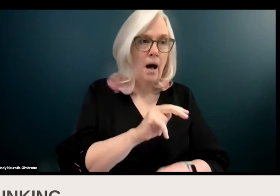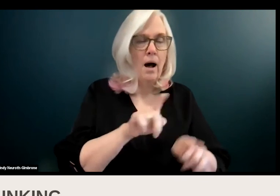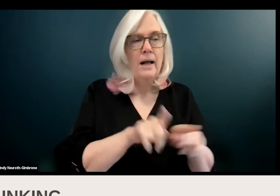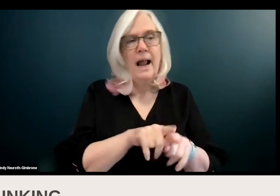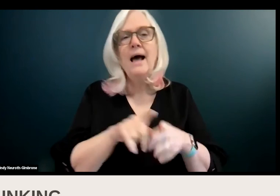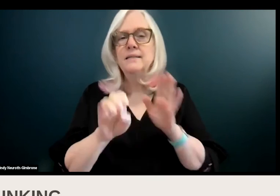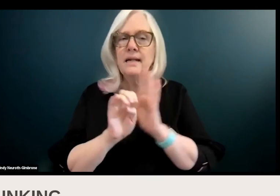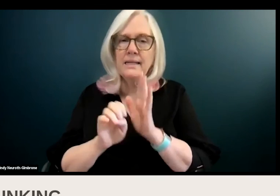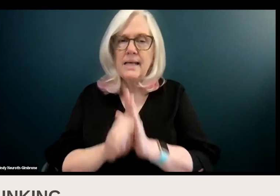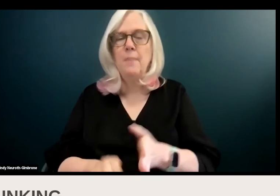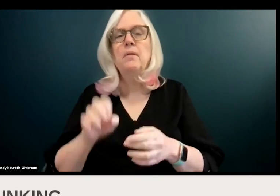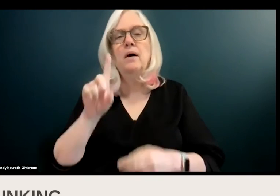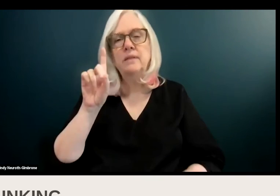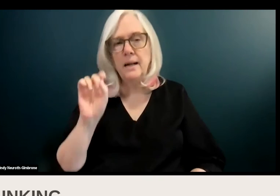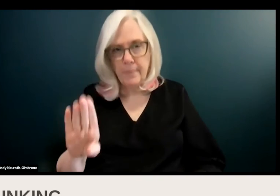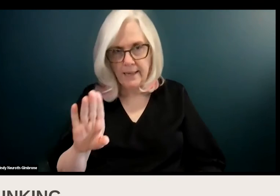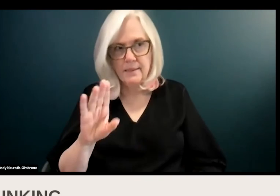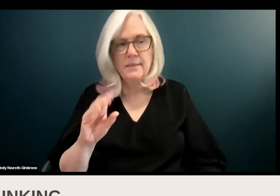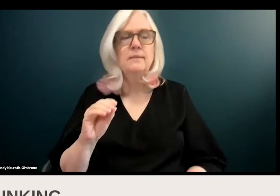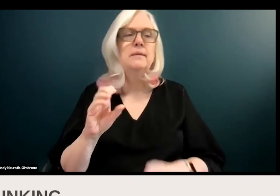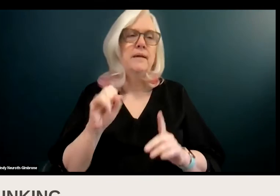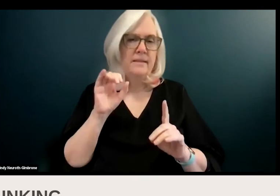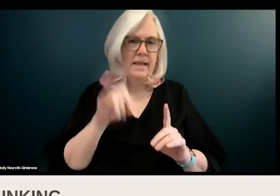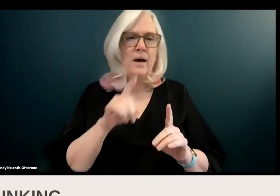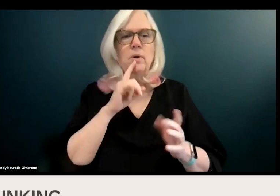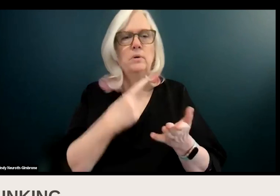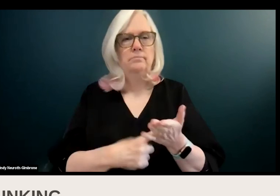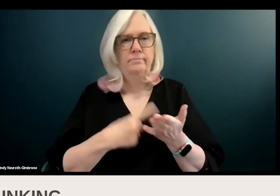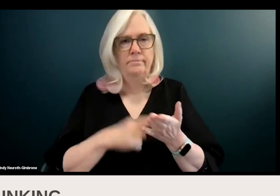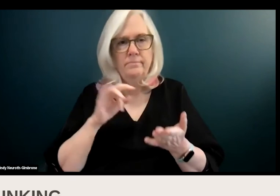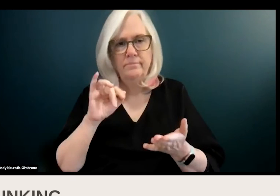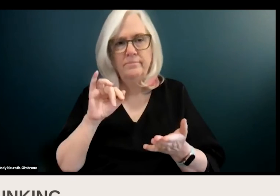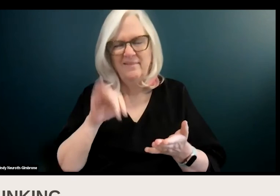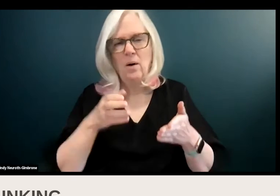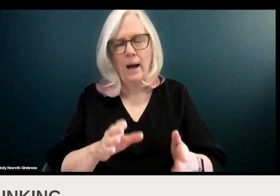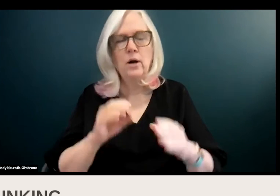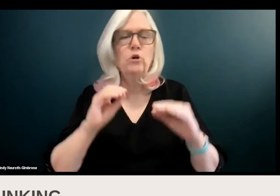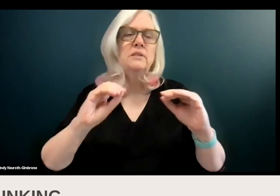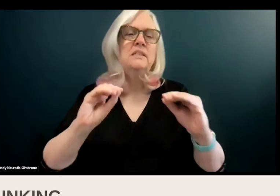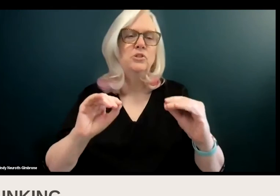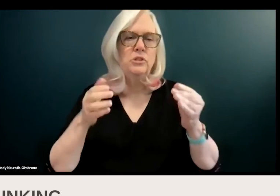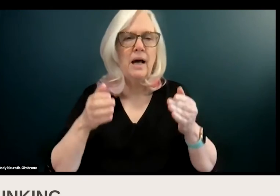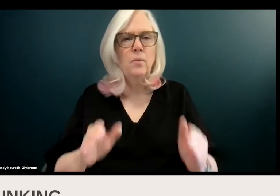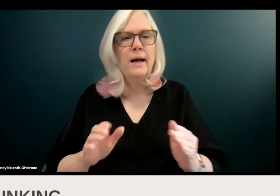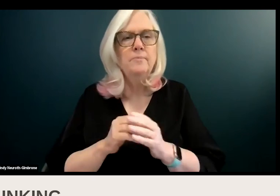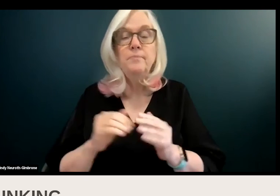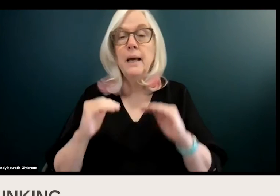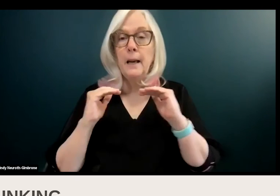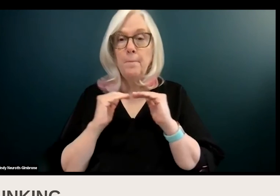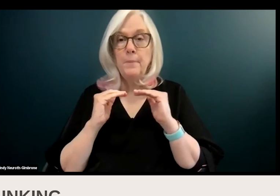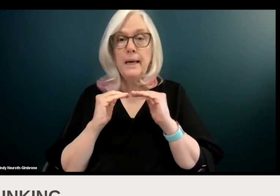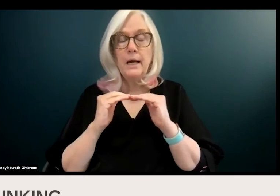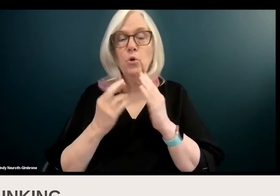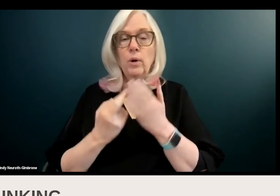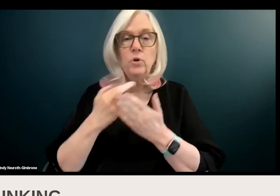we're going to start at Amazon and we're going to tackle those two things. Peer review, just it's many experts have vetted it to make sure it is